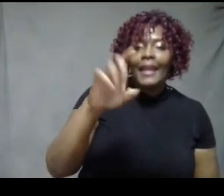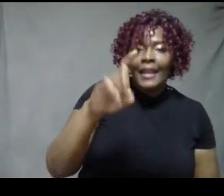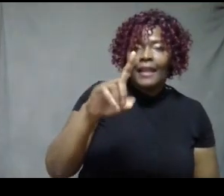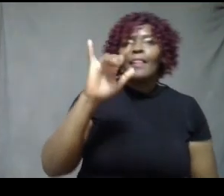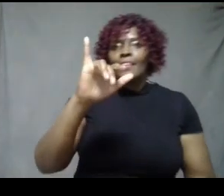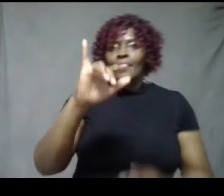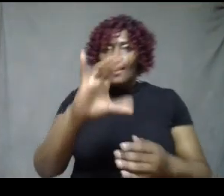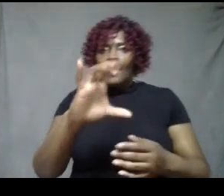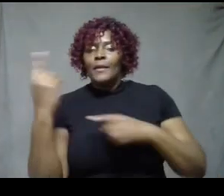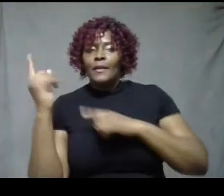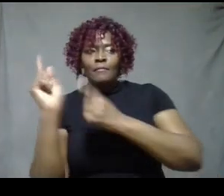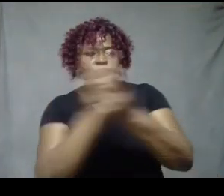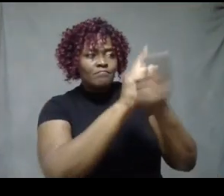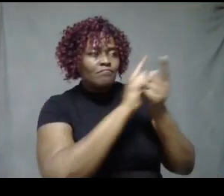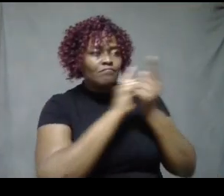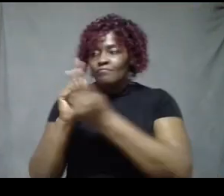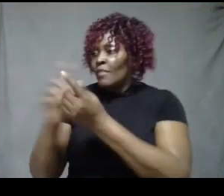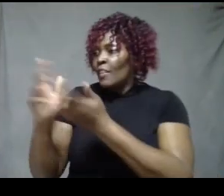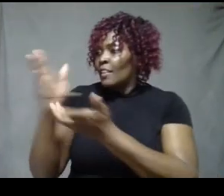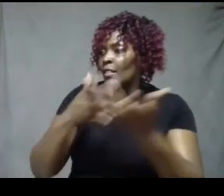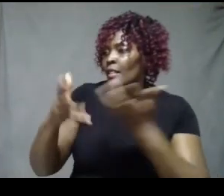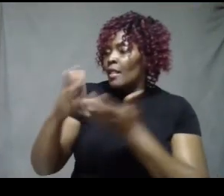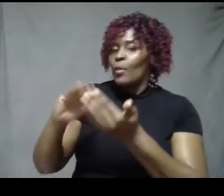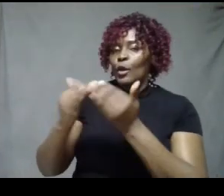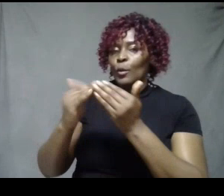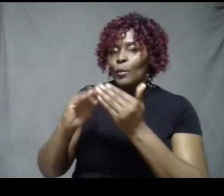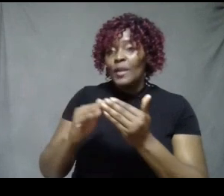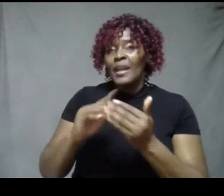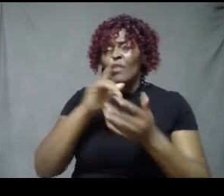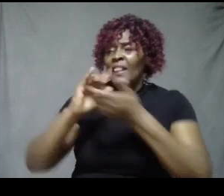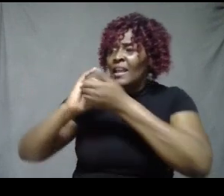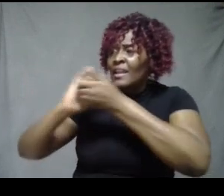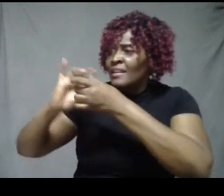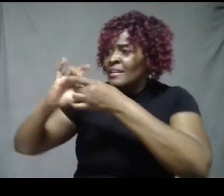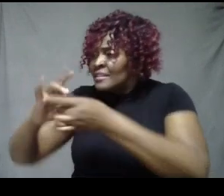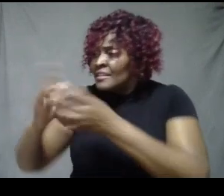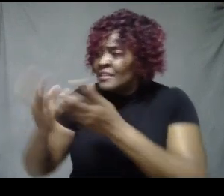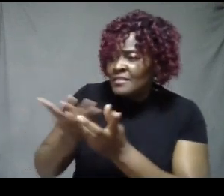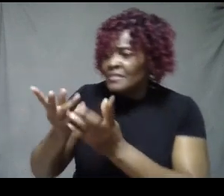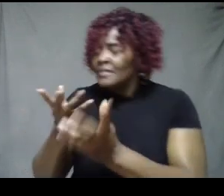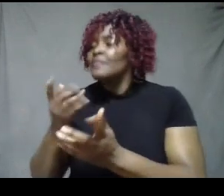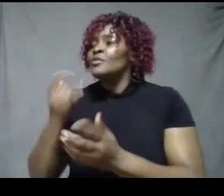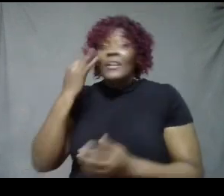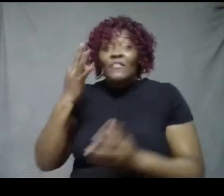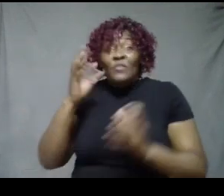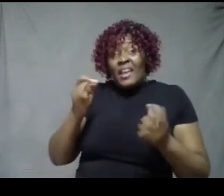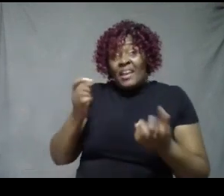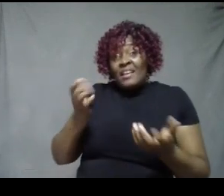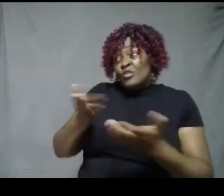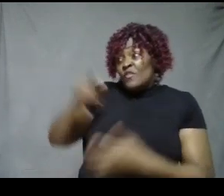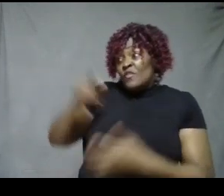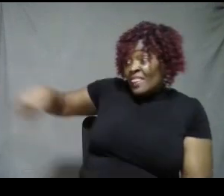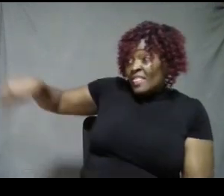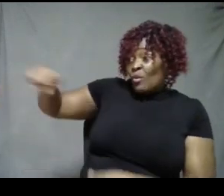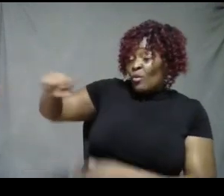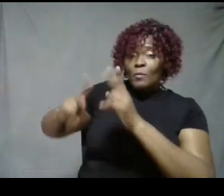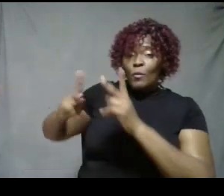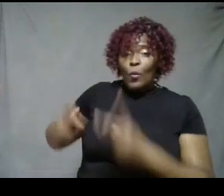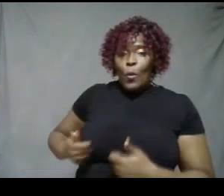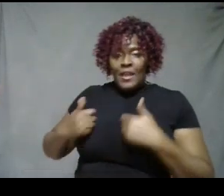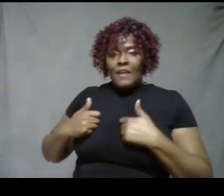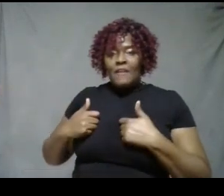the community and really worked with them. So if you could do those residents, you know, a service and do that, I'd appreciate it. You know, if you can